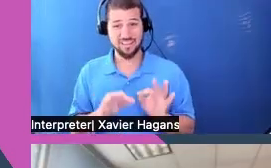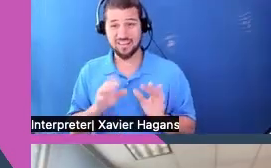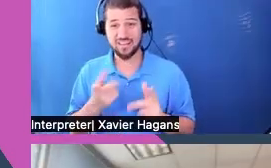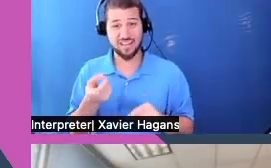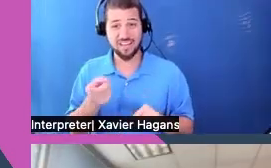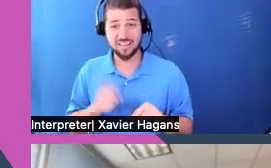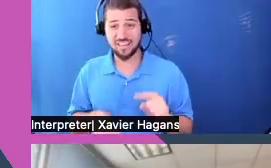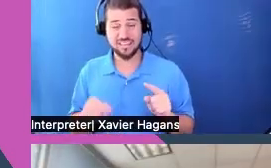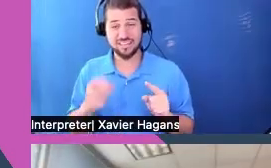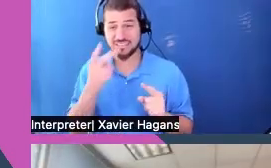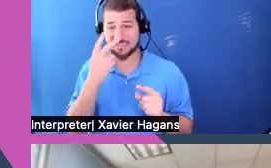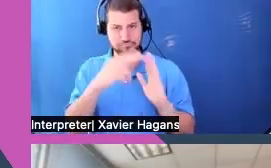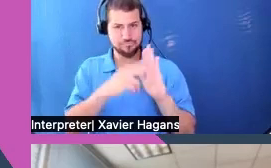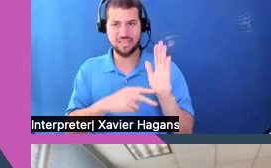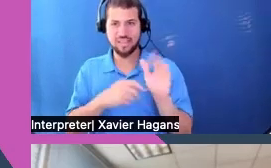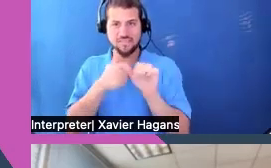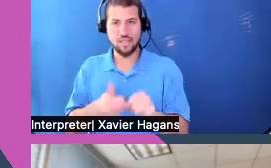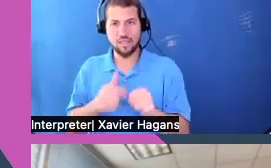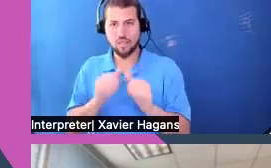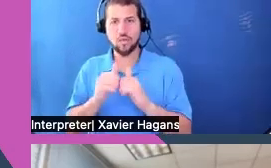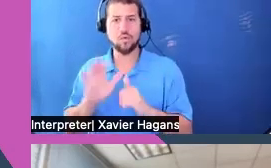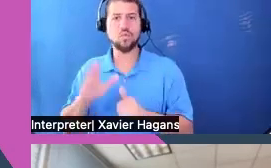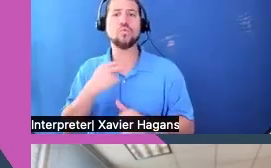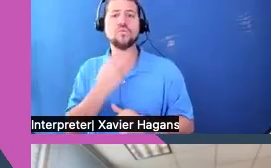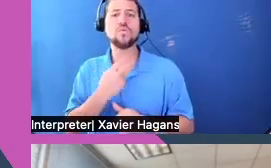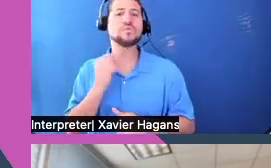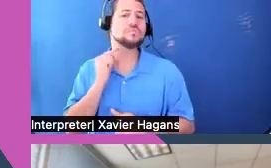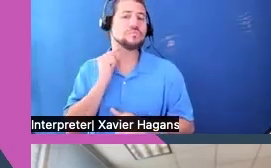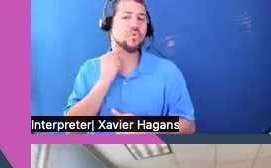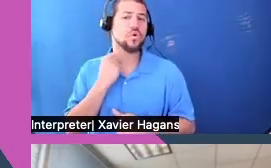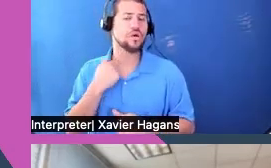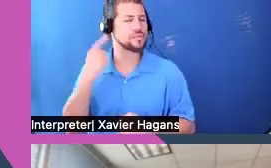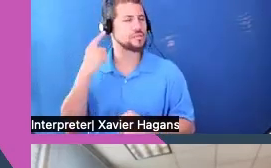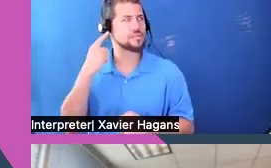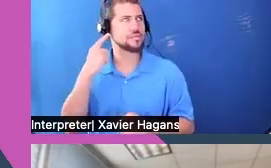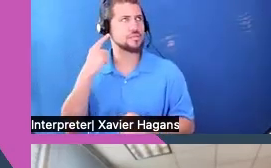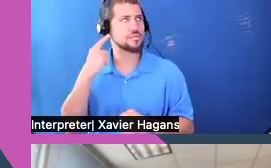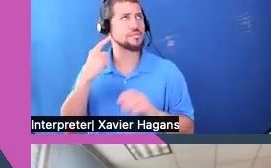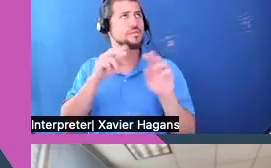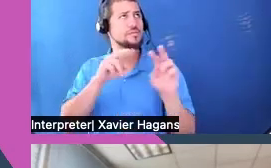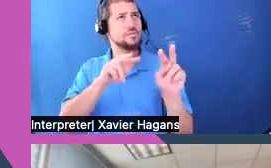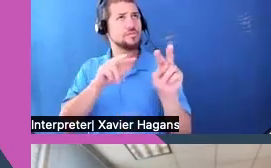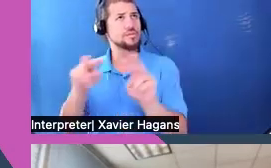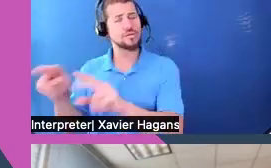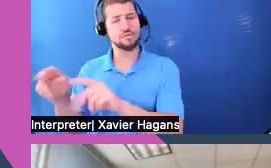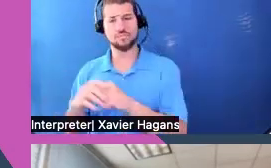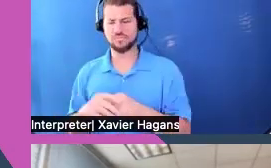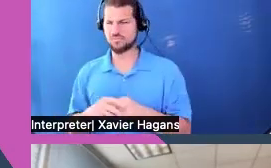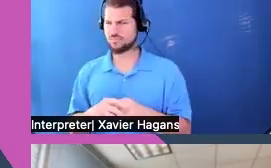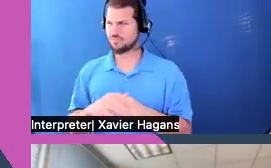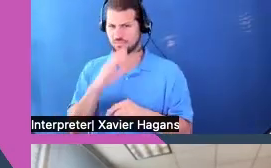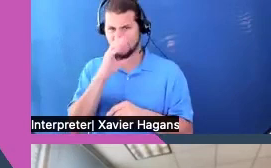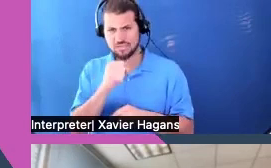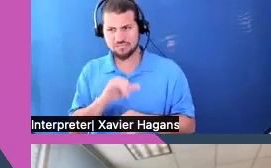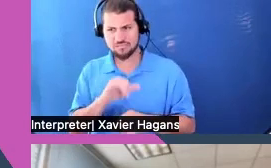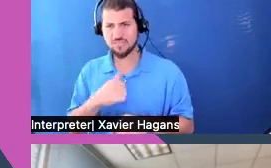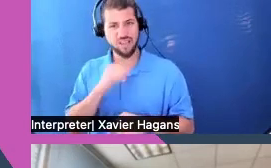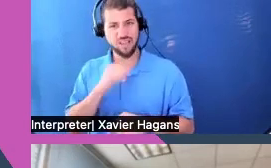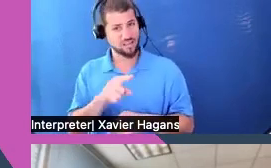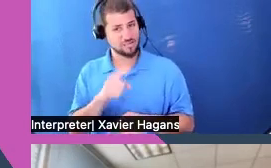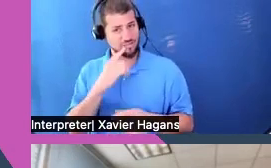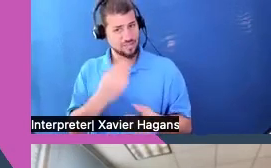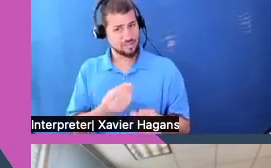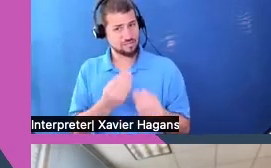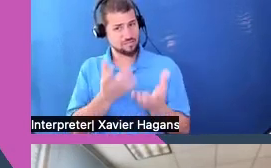them. I follow them by listening to the tone of your voice, which I found fascinating. I just asked if they could possibly have the slides in